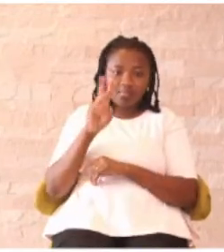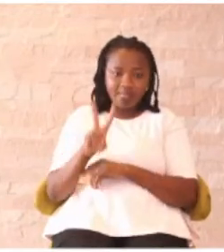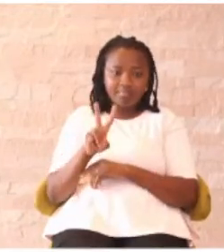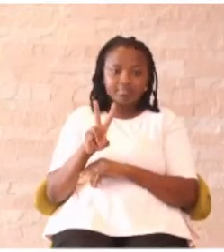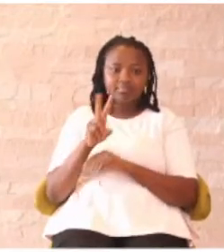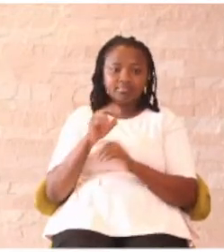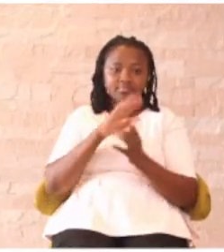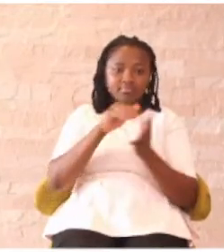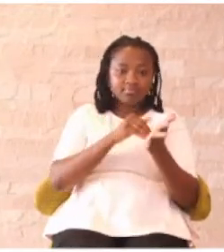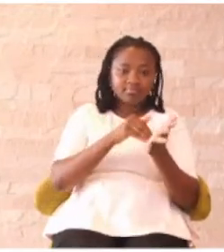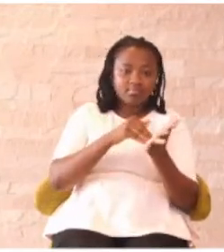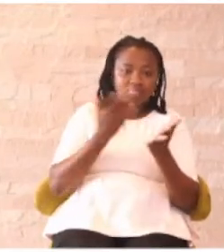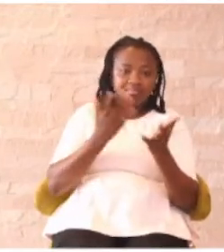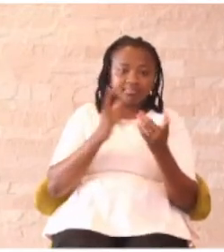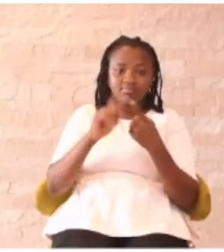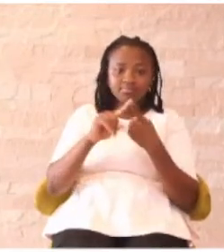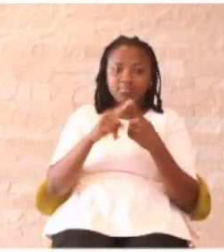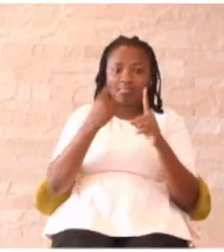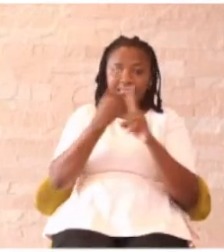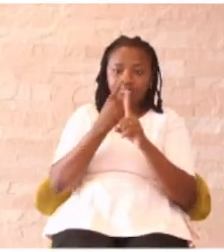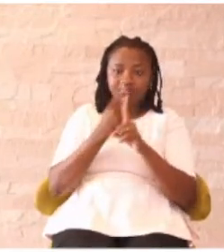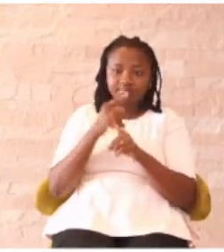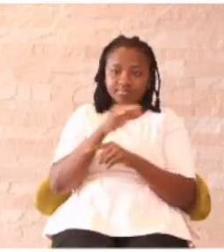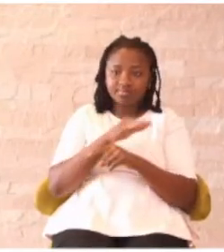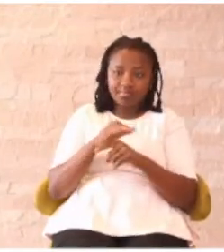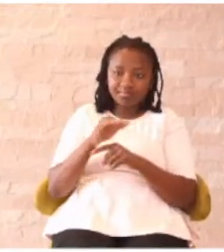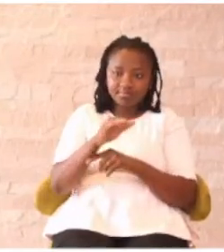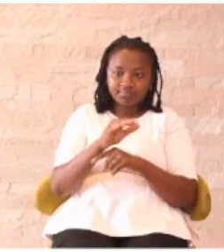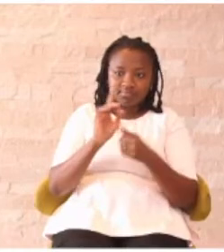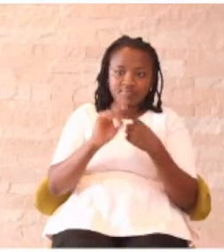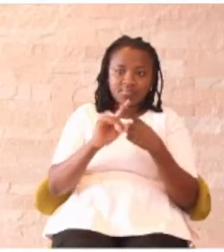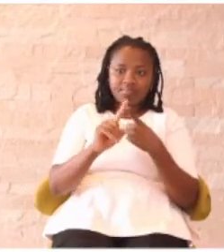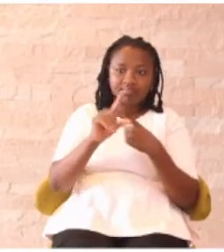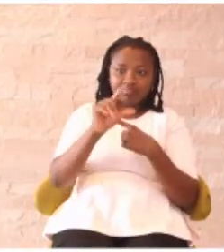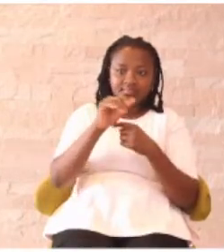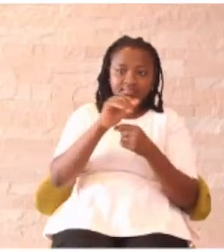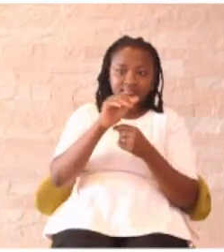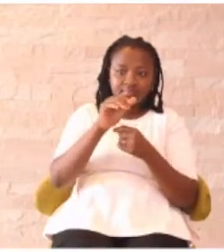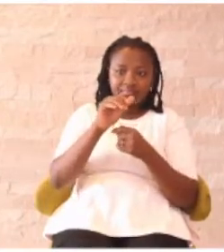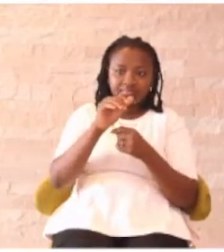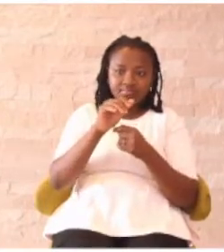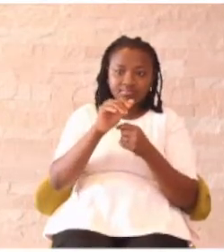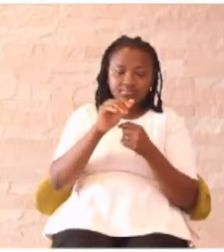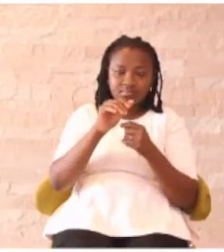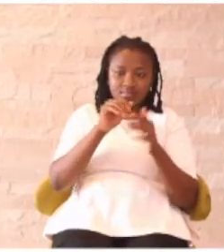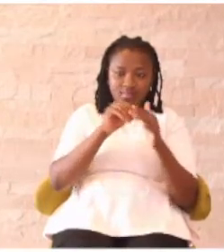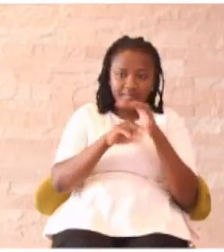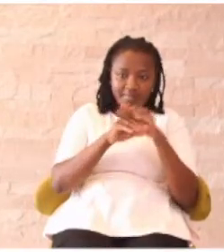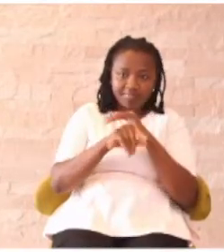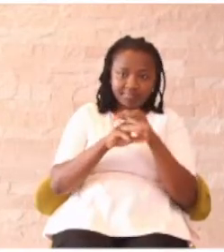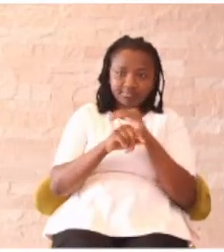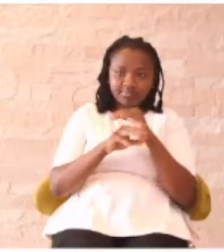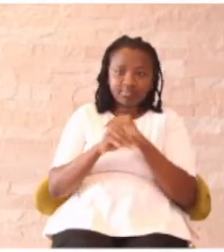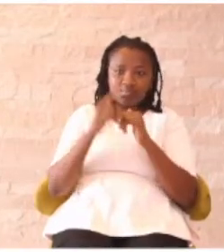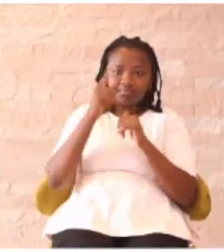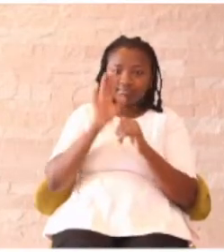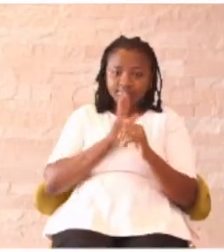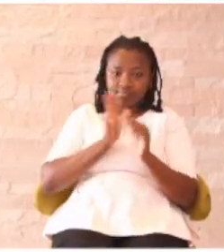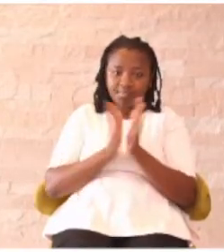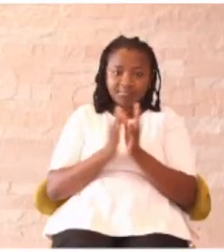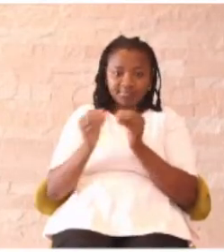and Gondar have made their service accessible for girls and women with